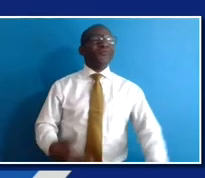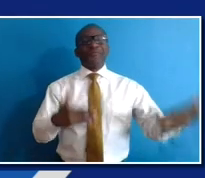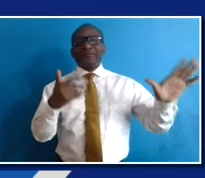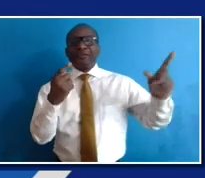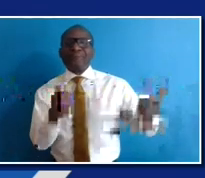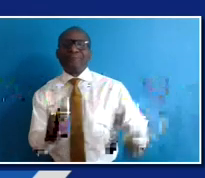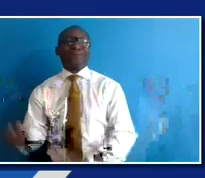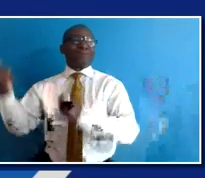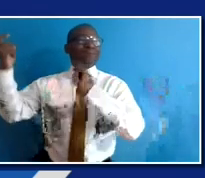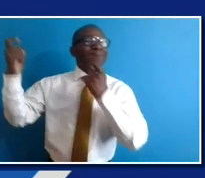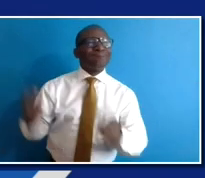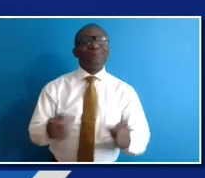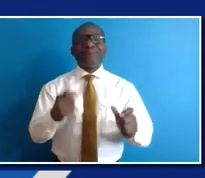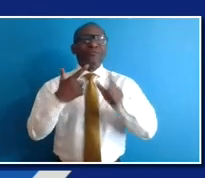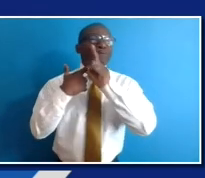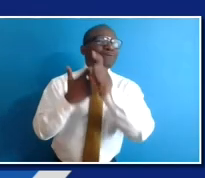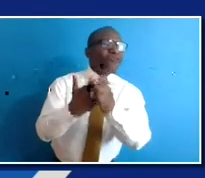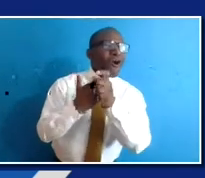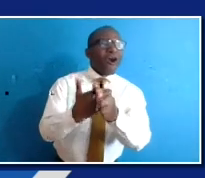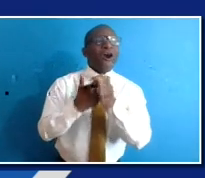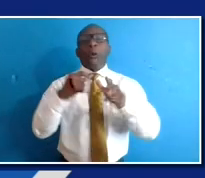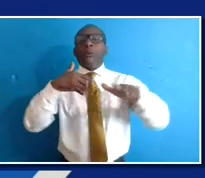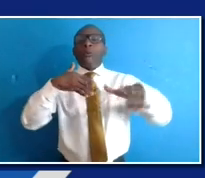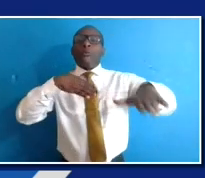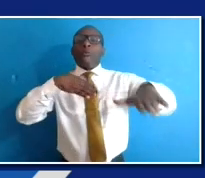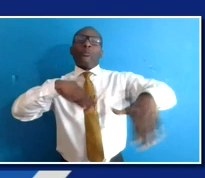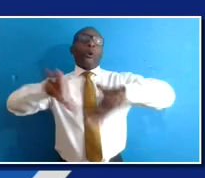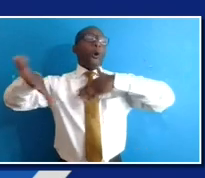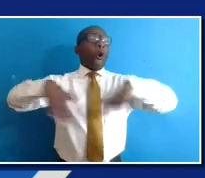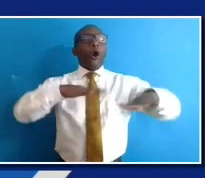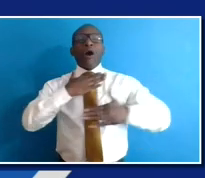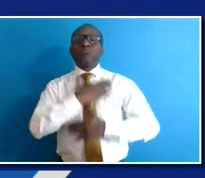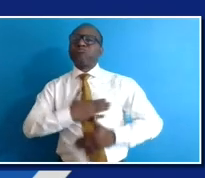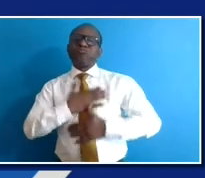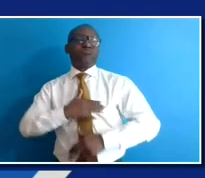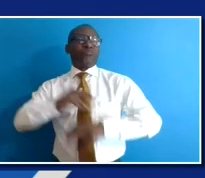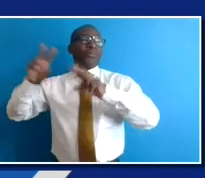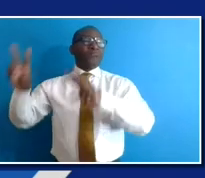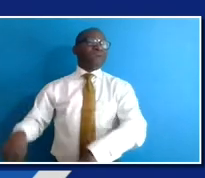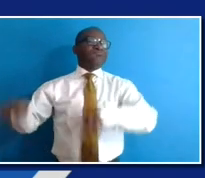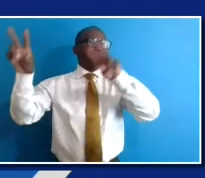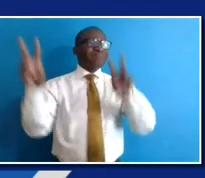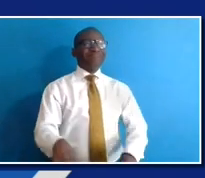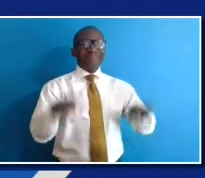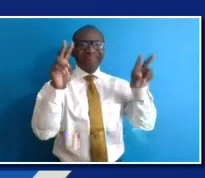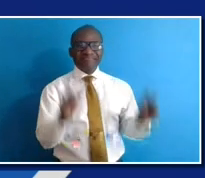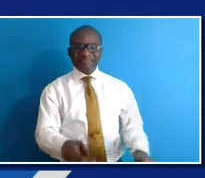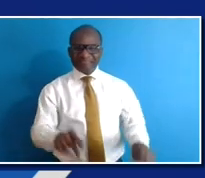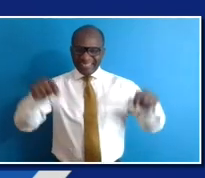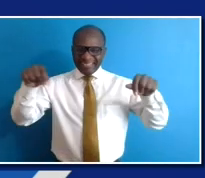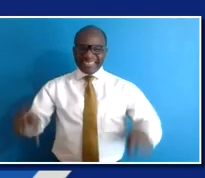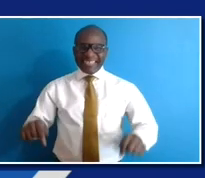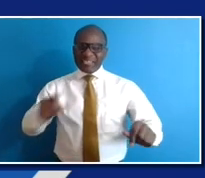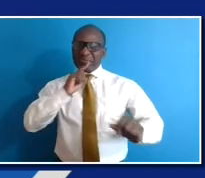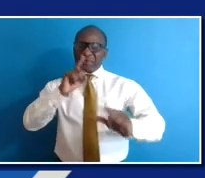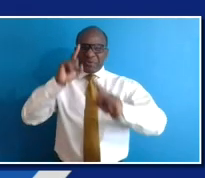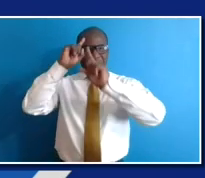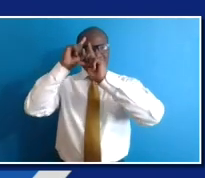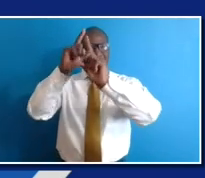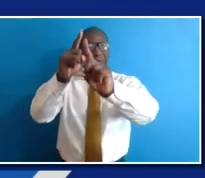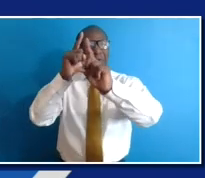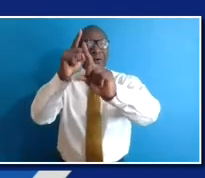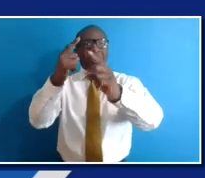outside. And one of our true hopes is that as things get open more and more, as the county executive